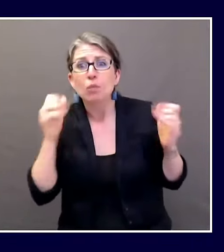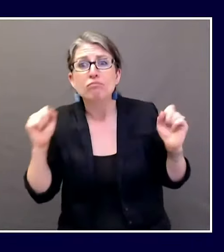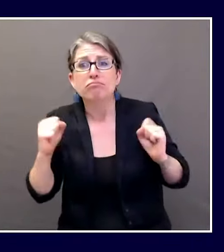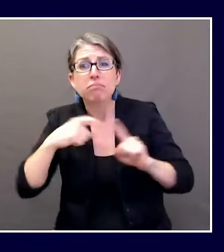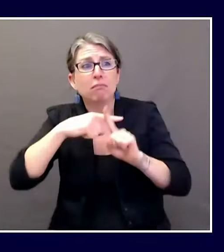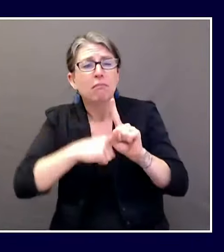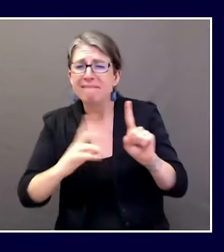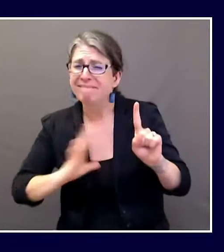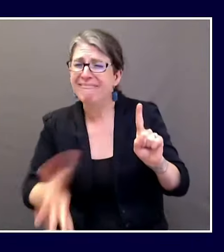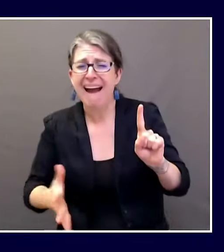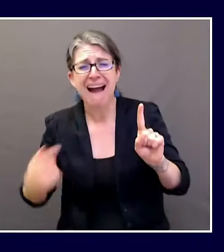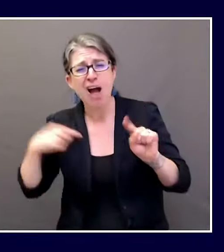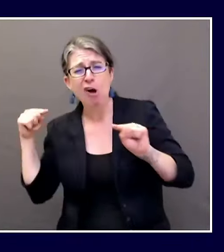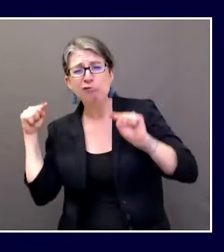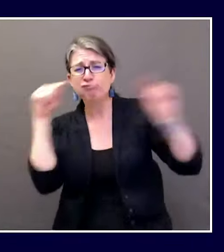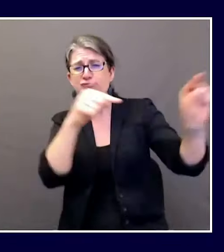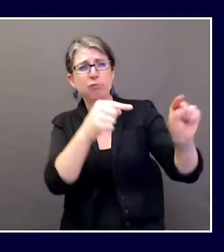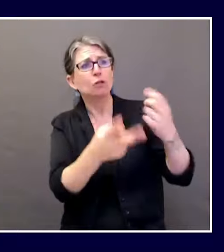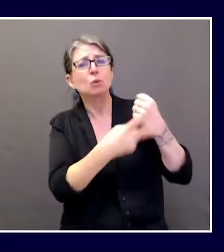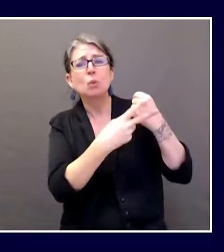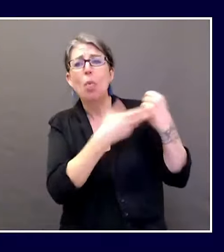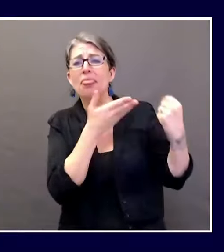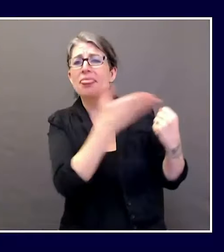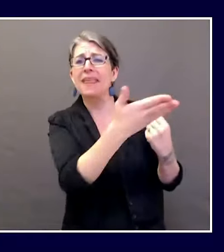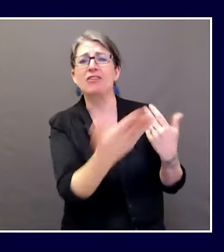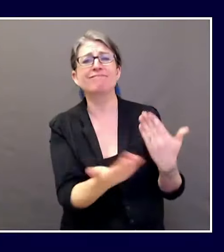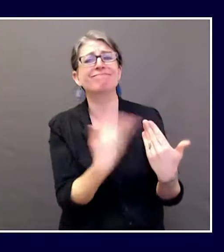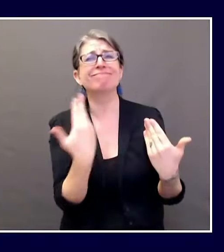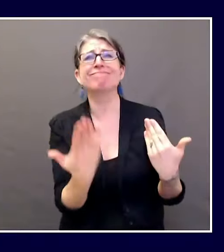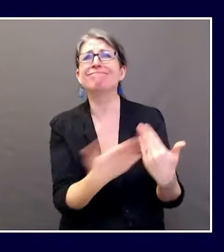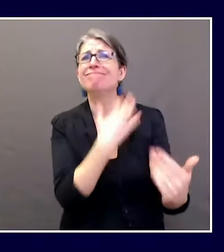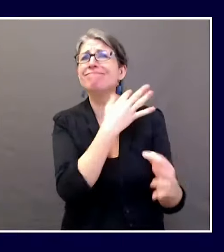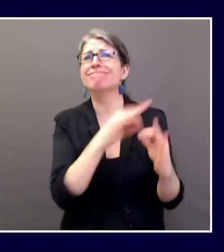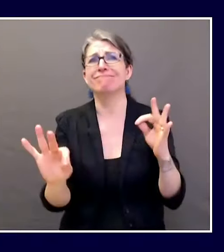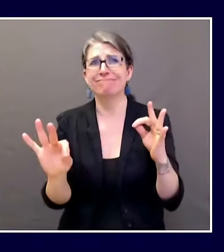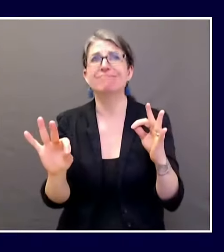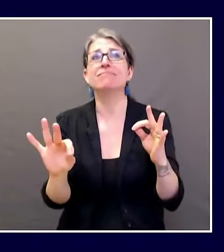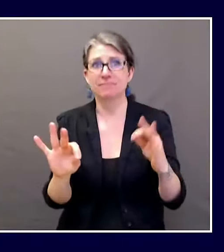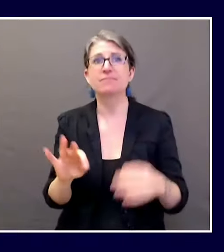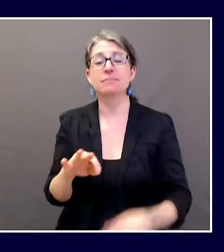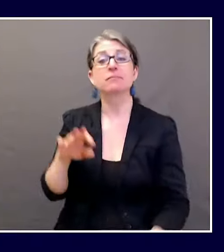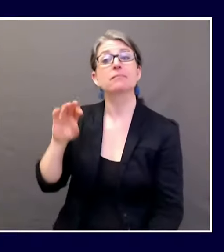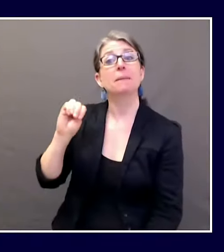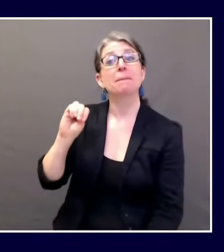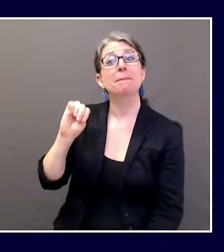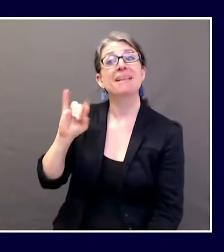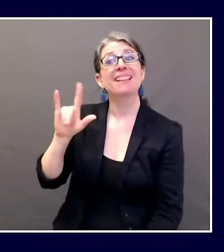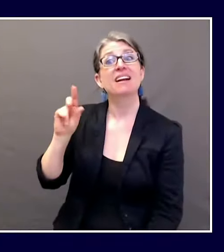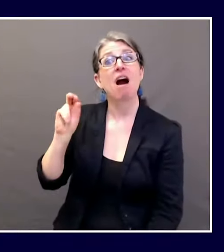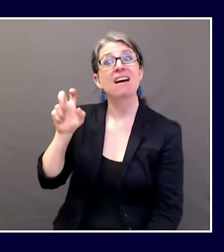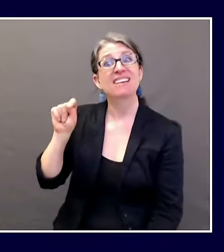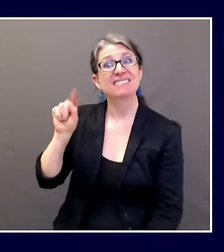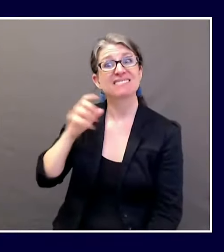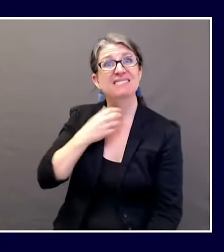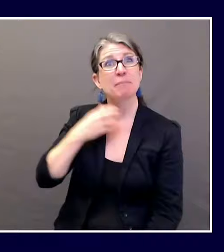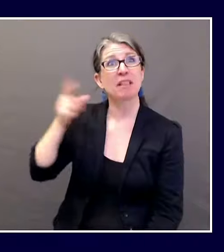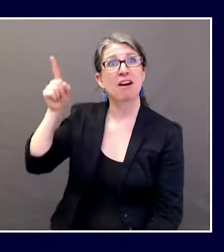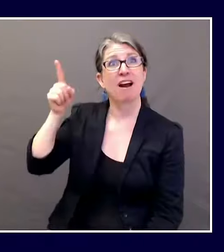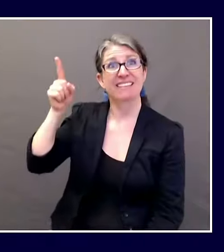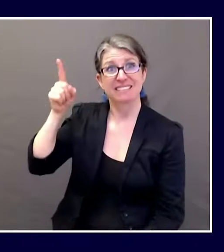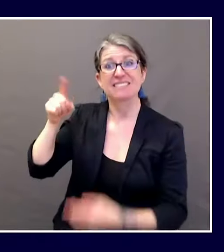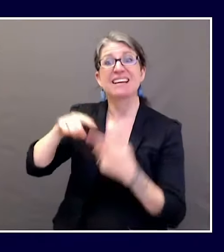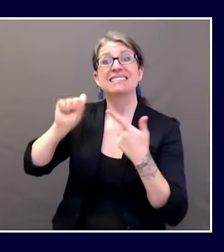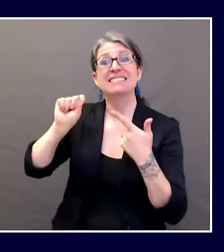in Millinocket and Skowhegan, as well as to EMS agencies from Buxton to Buckfield, who will both